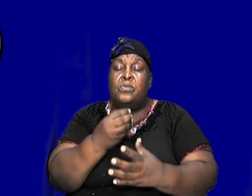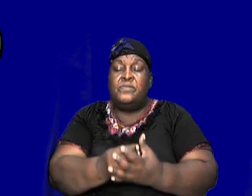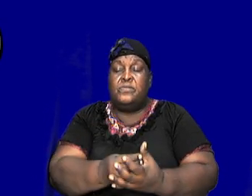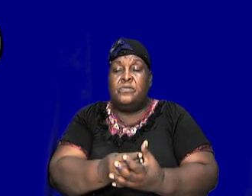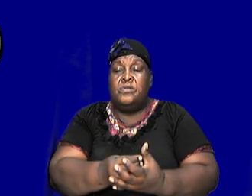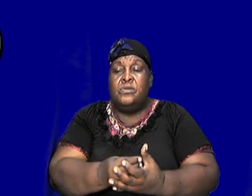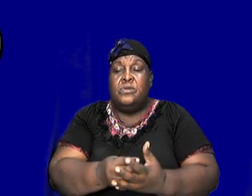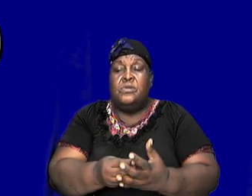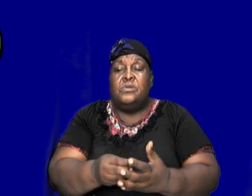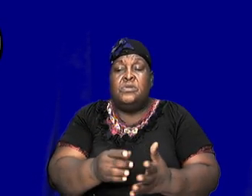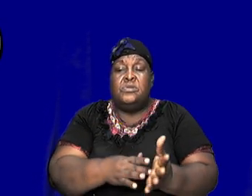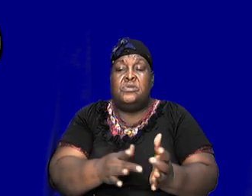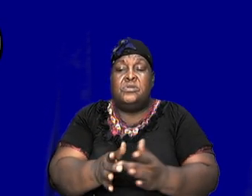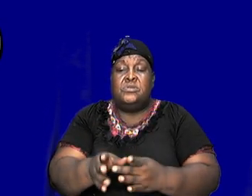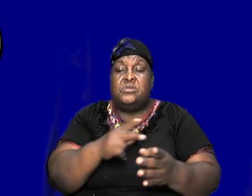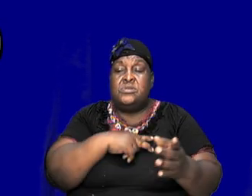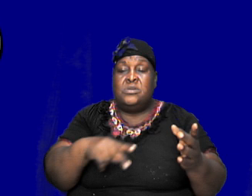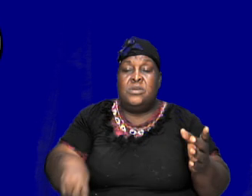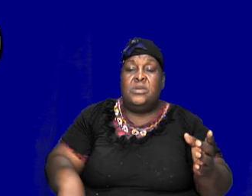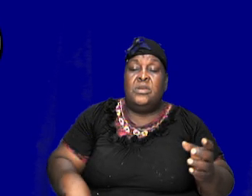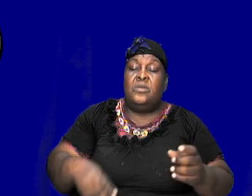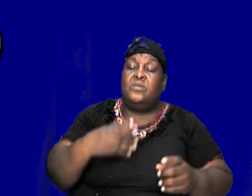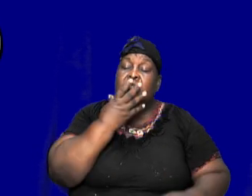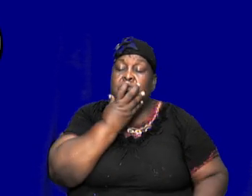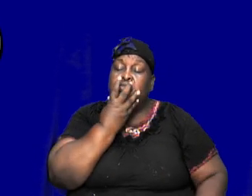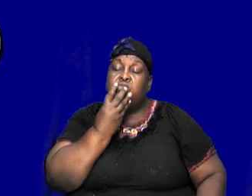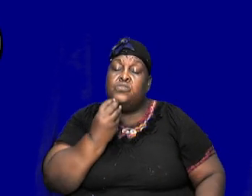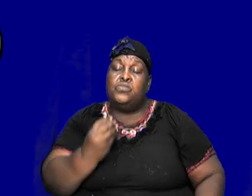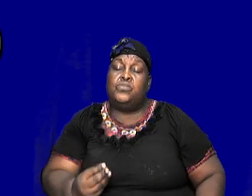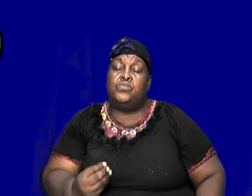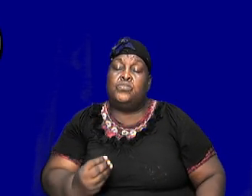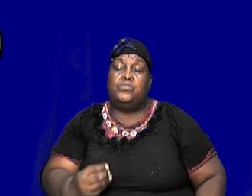Jews. To the slide.